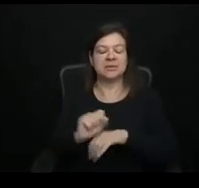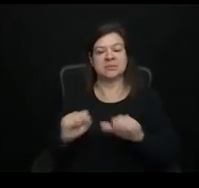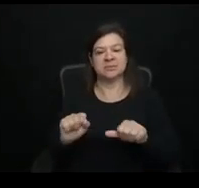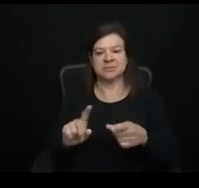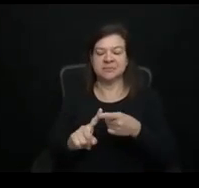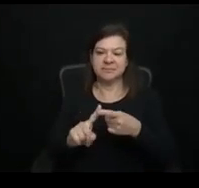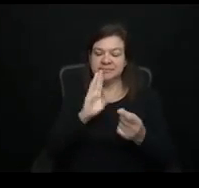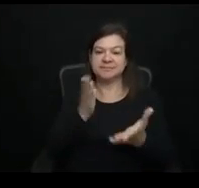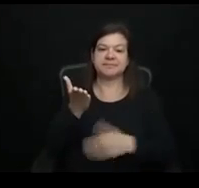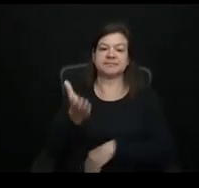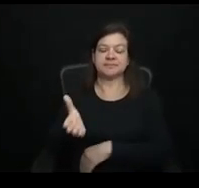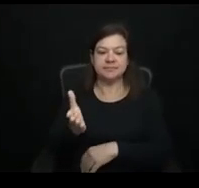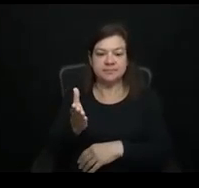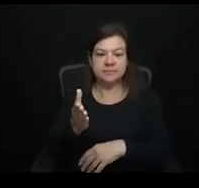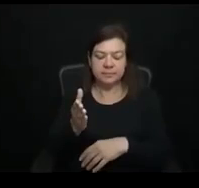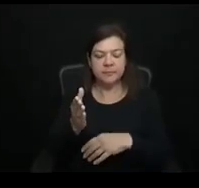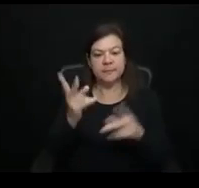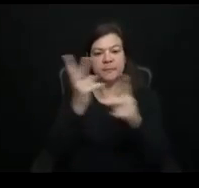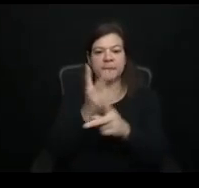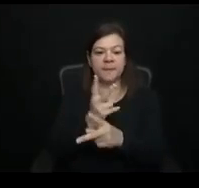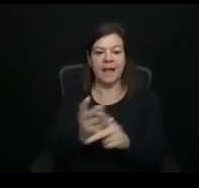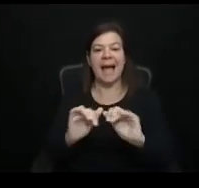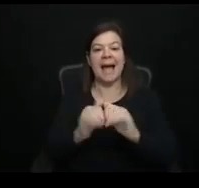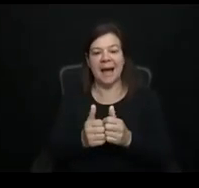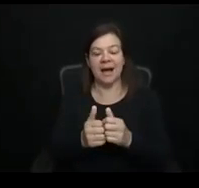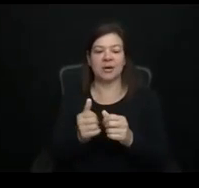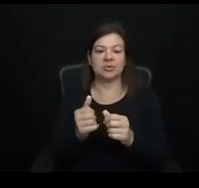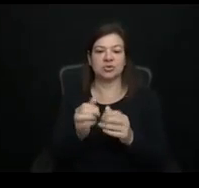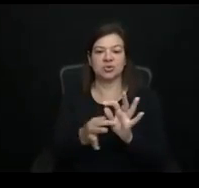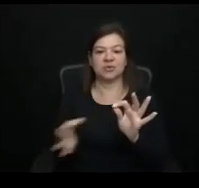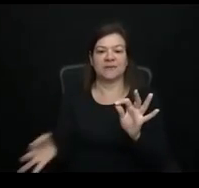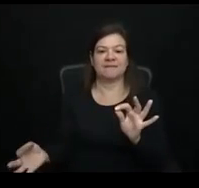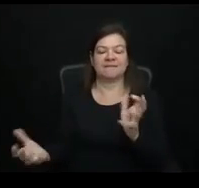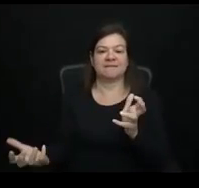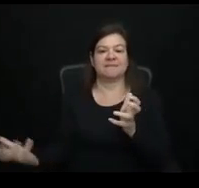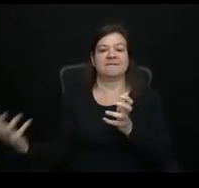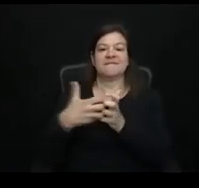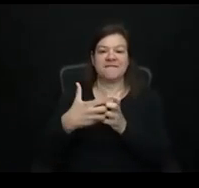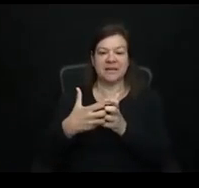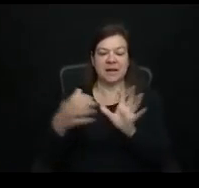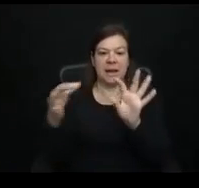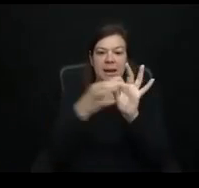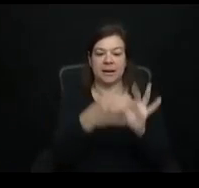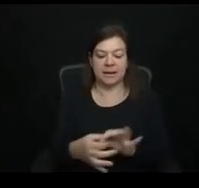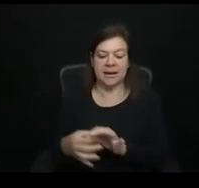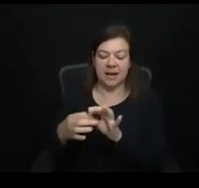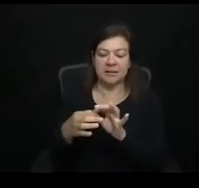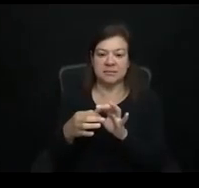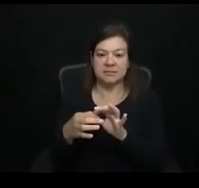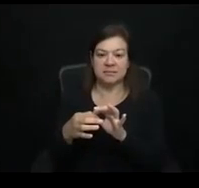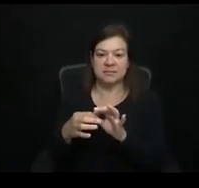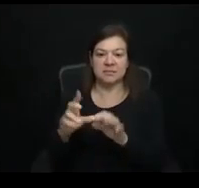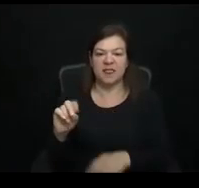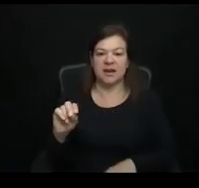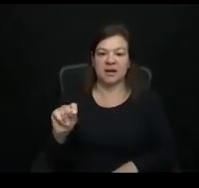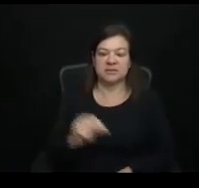look at it long enough to figure out how to fit the puzzle pieces together and connect lines, connect the dots, kind of. So